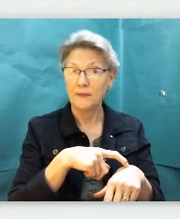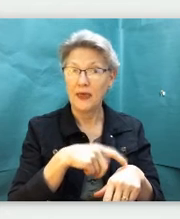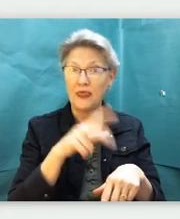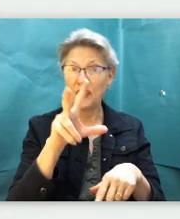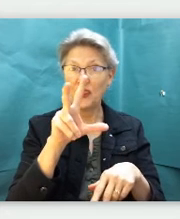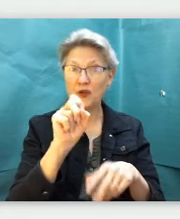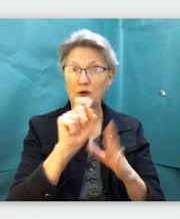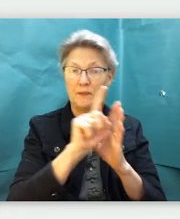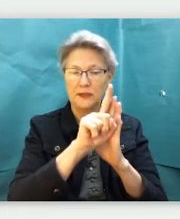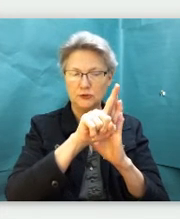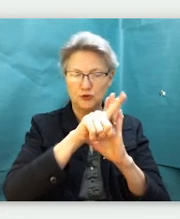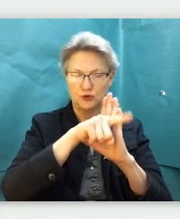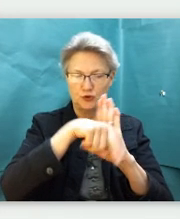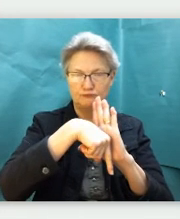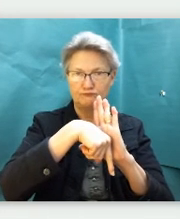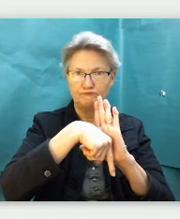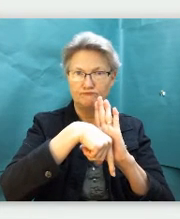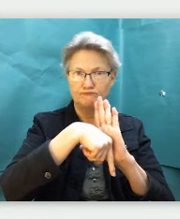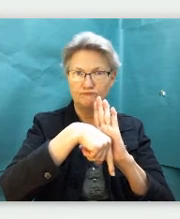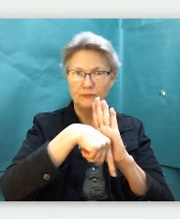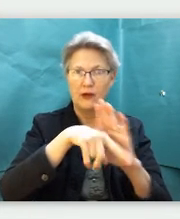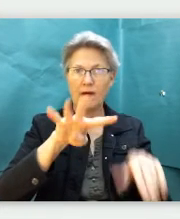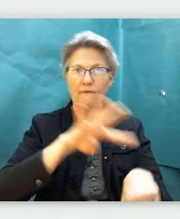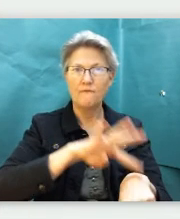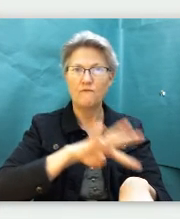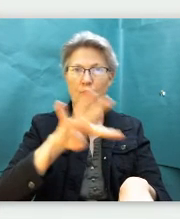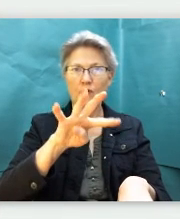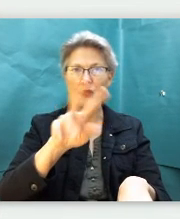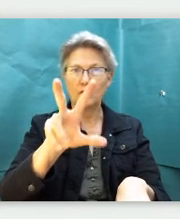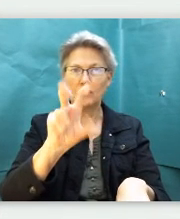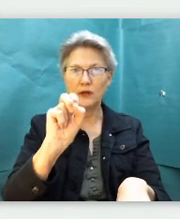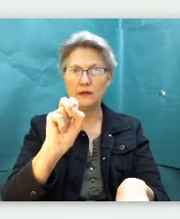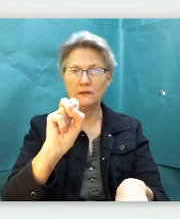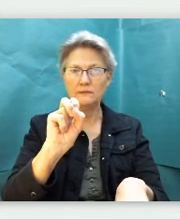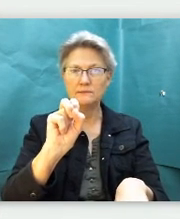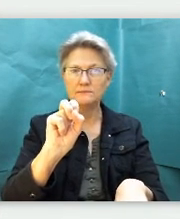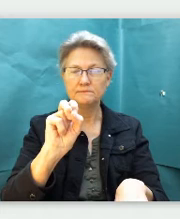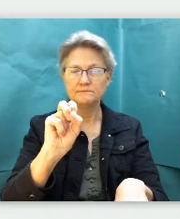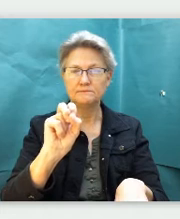30 minutes past the hour, so it's 4:30.